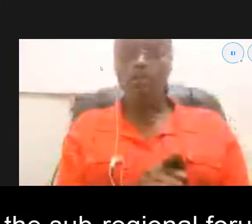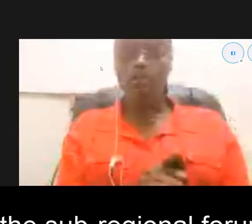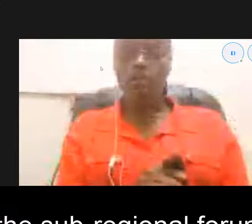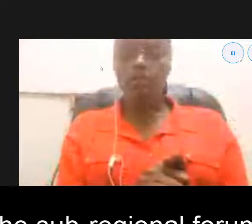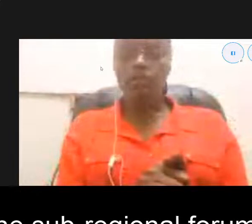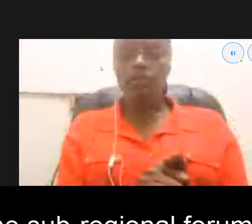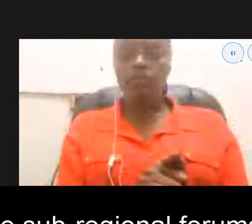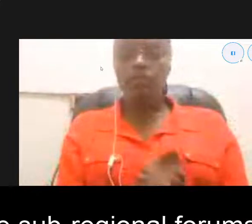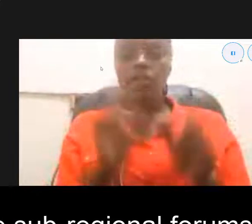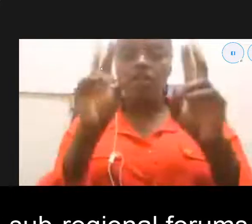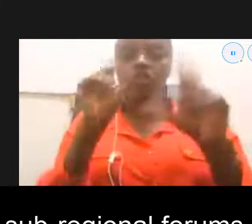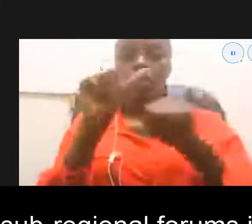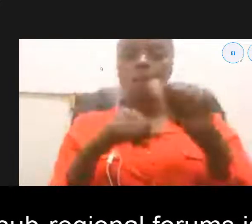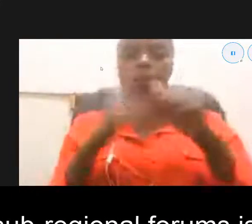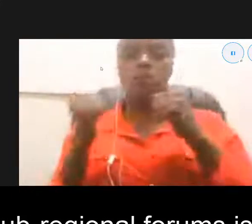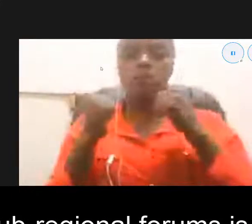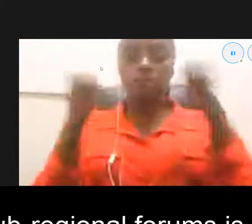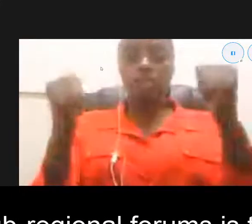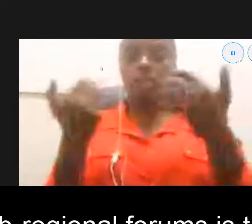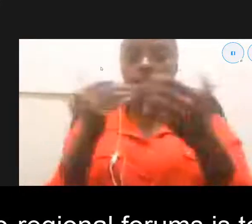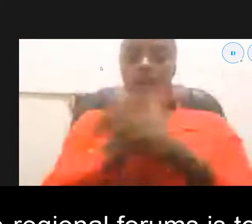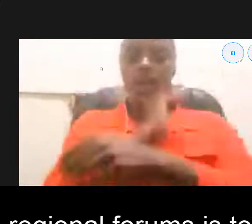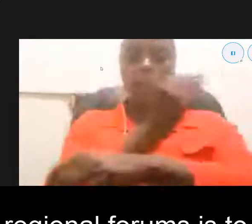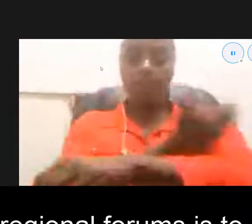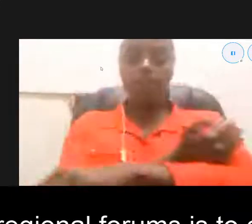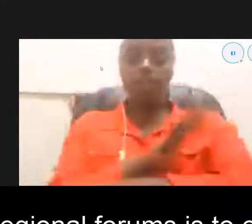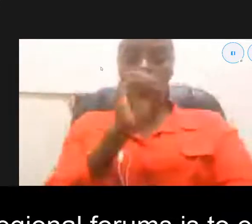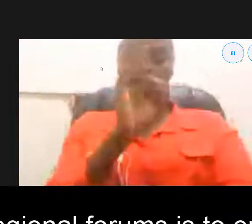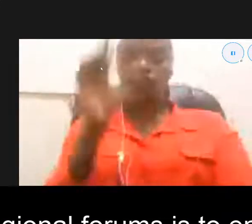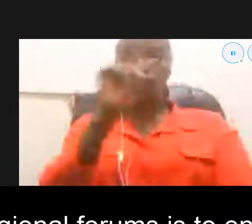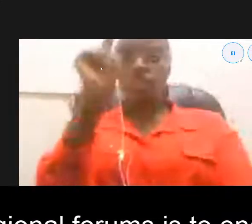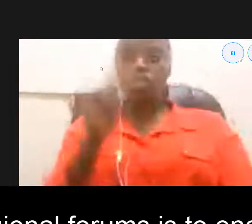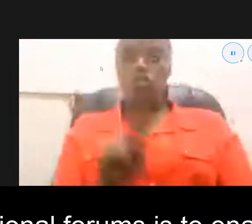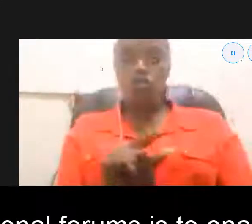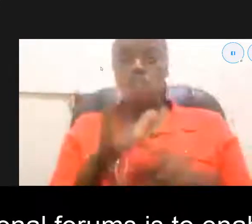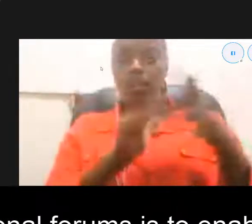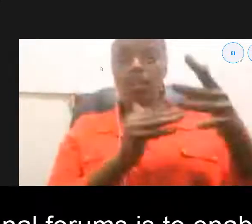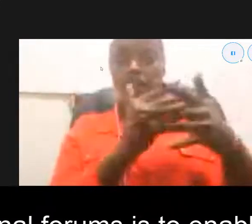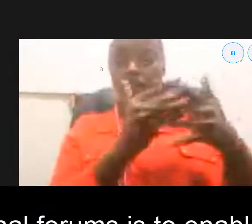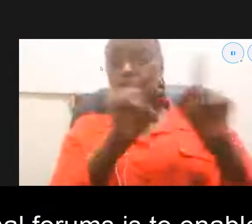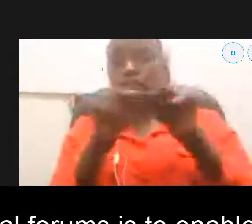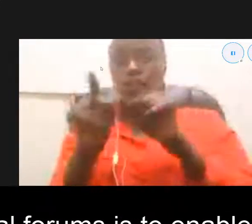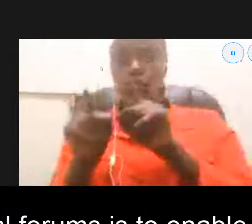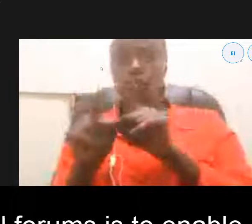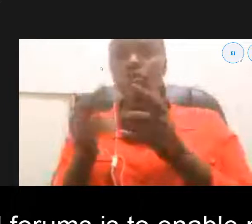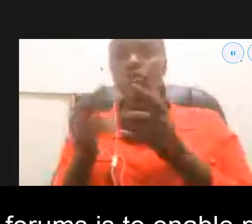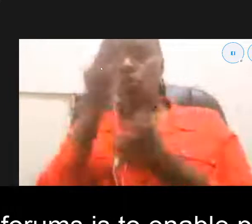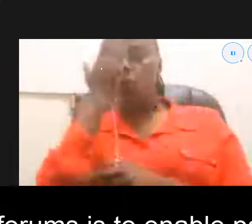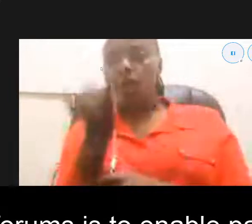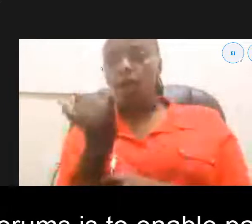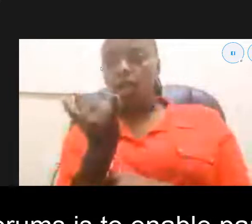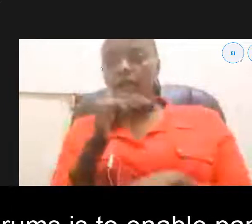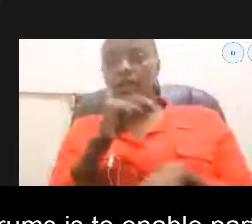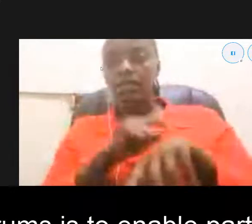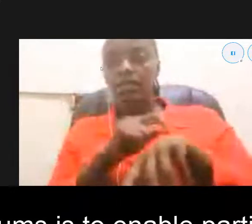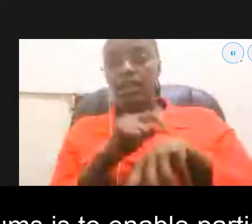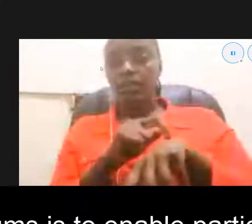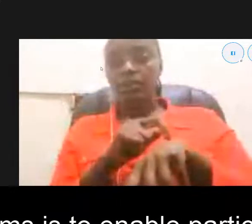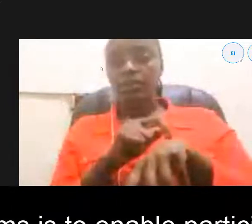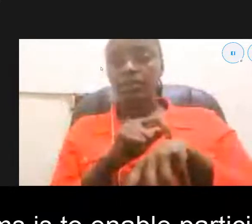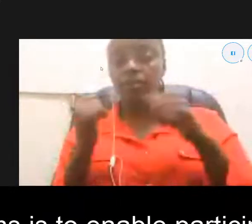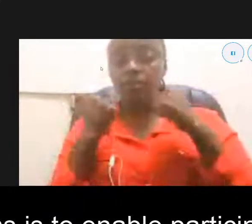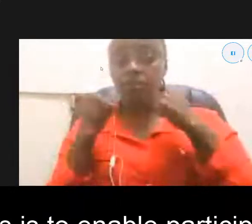of strengthening the capacity of the regional networks. Because when you are strong